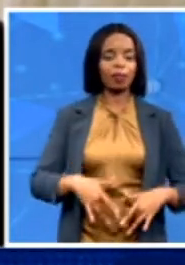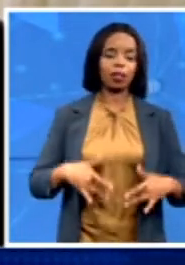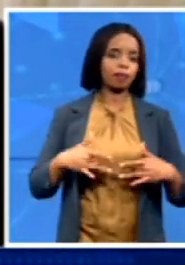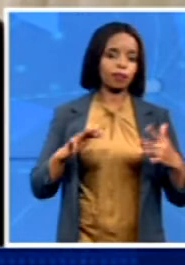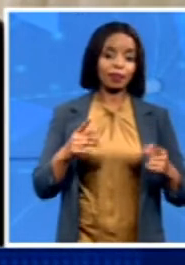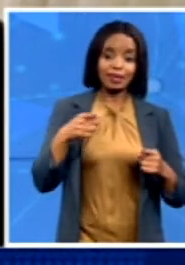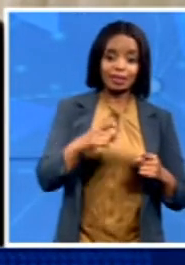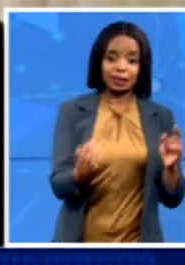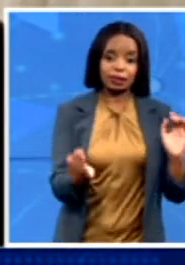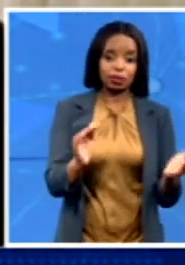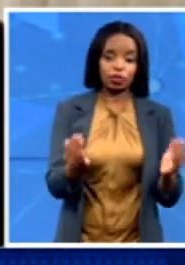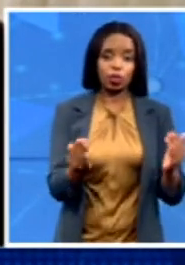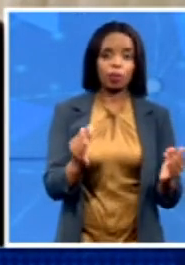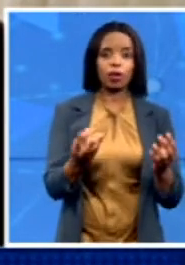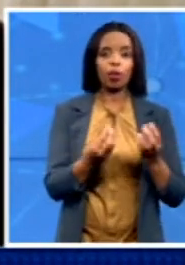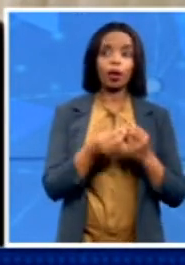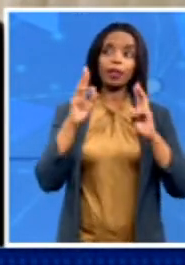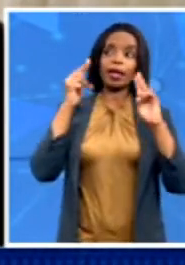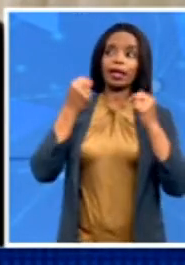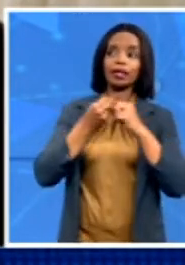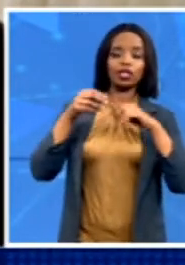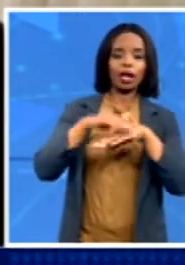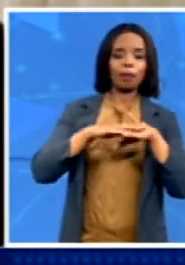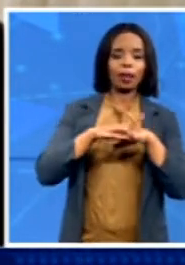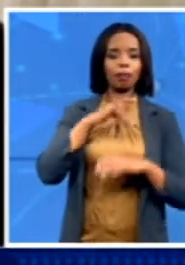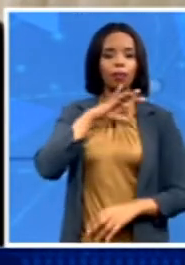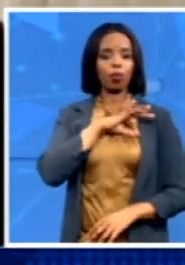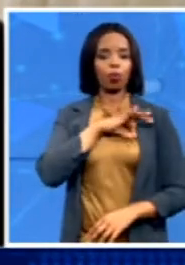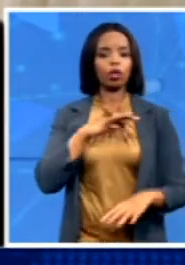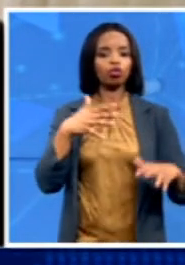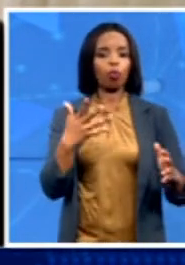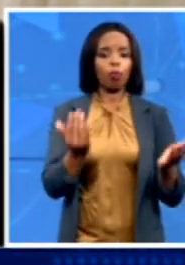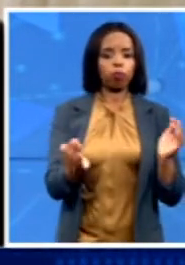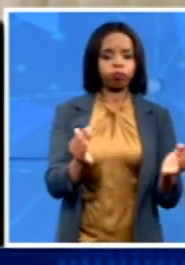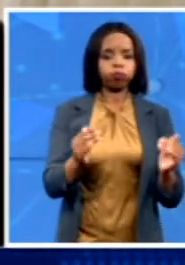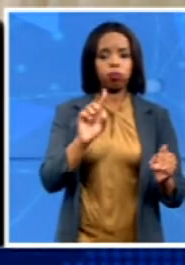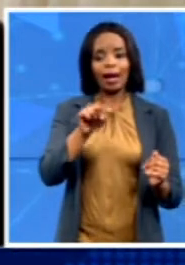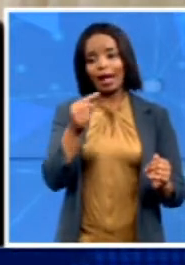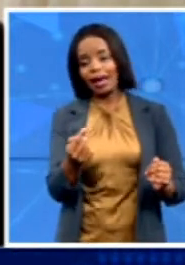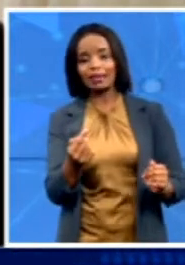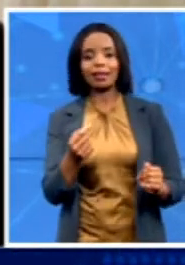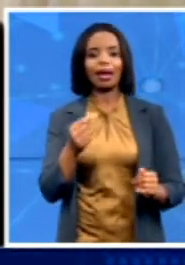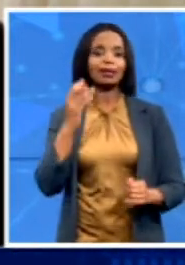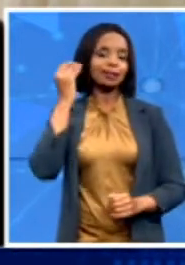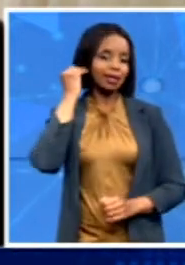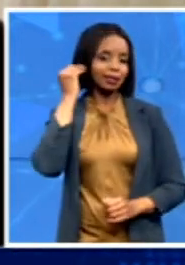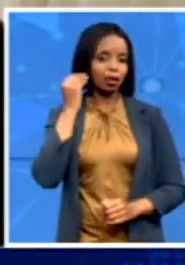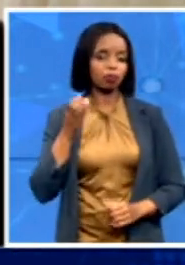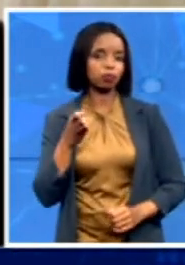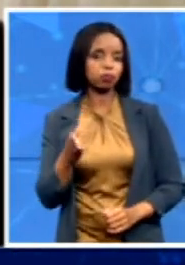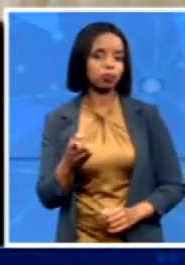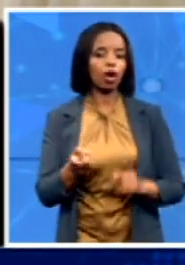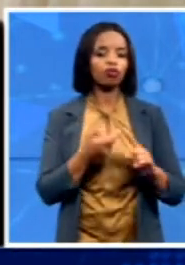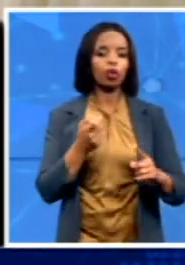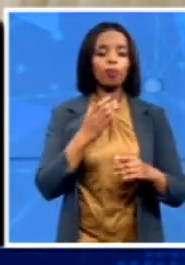wage, or comparison with other data that is there from a labor market research point of view. And